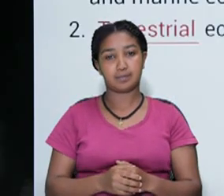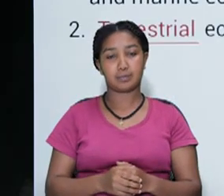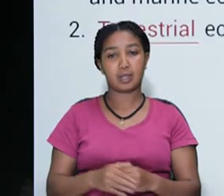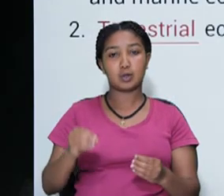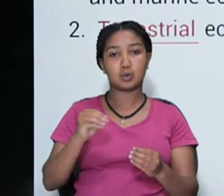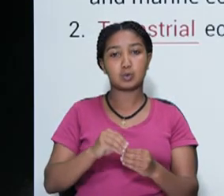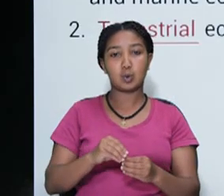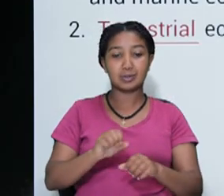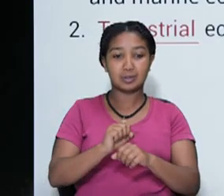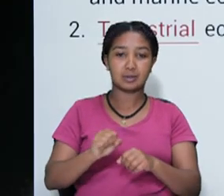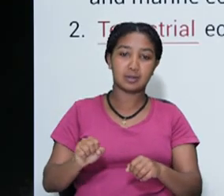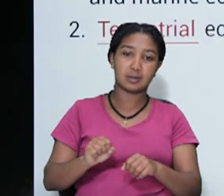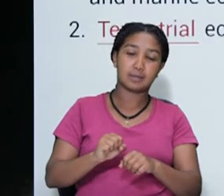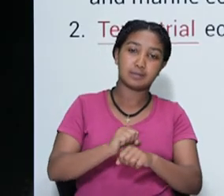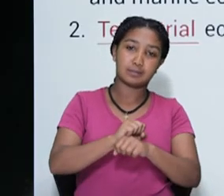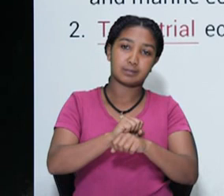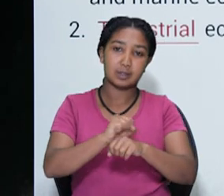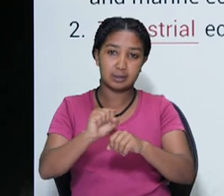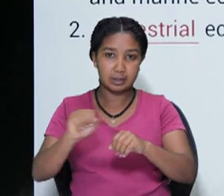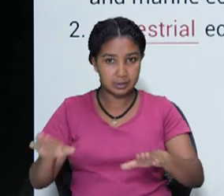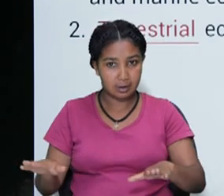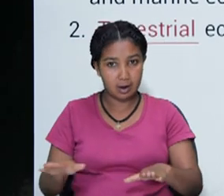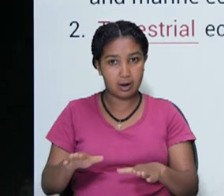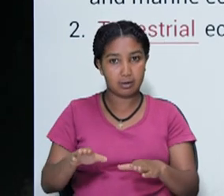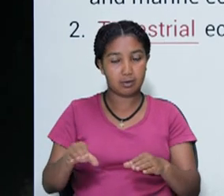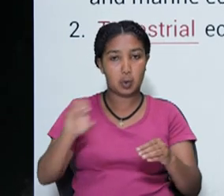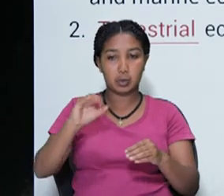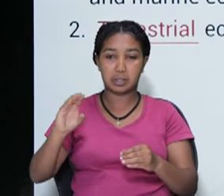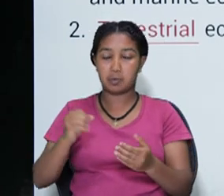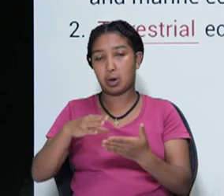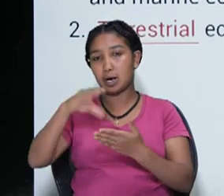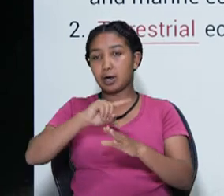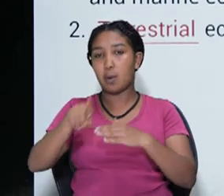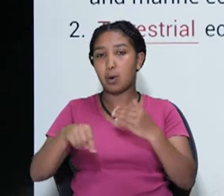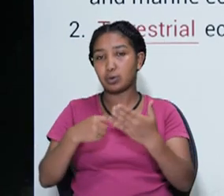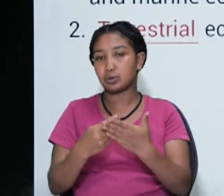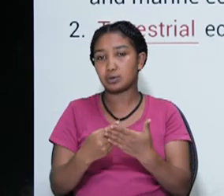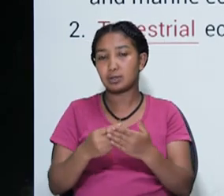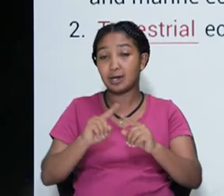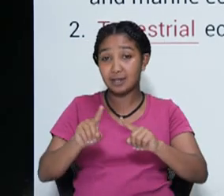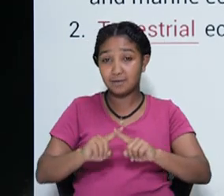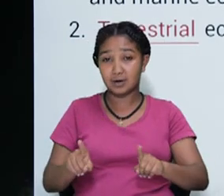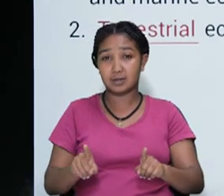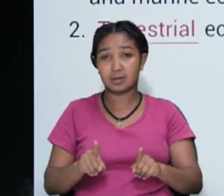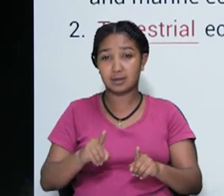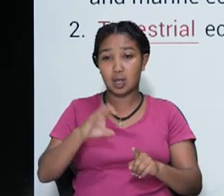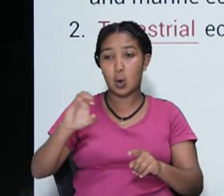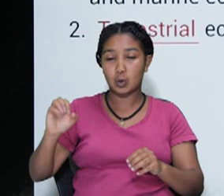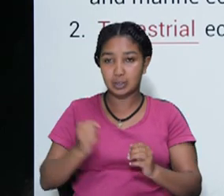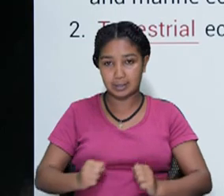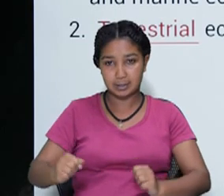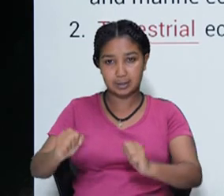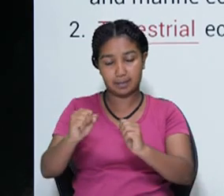And also terrestrial ecosystems are so several. You learned a lot in social studies, the different ecological